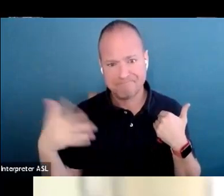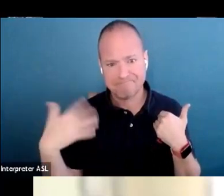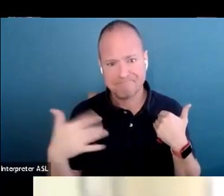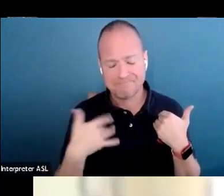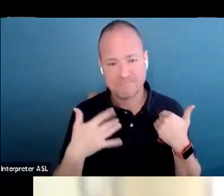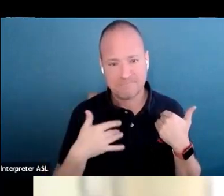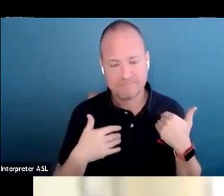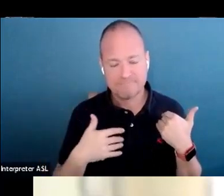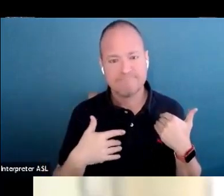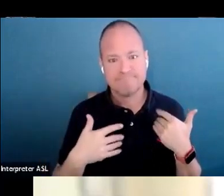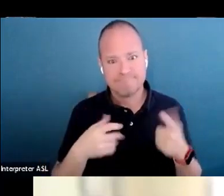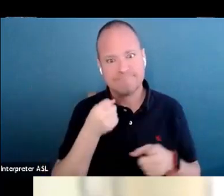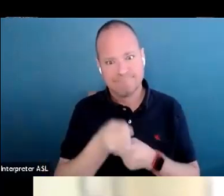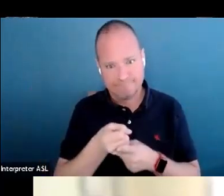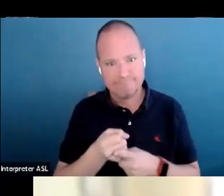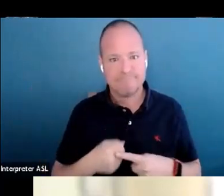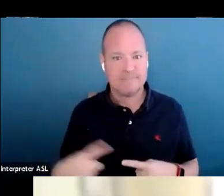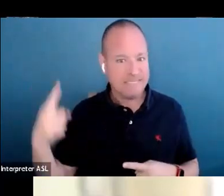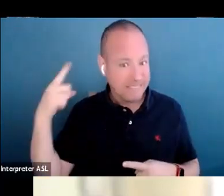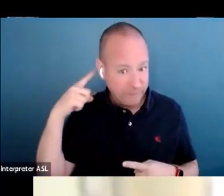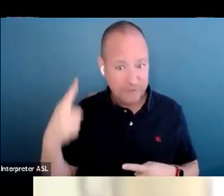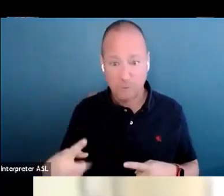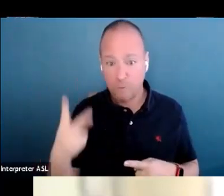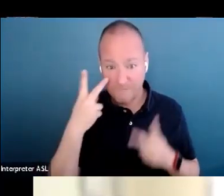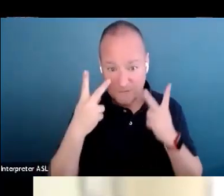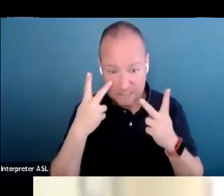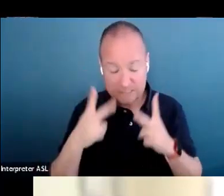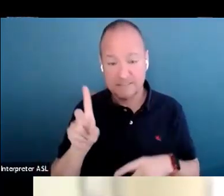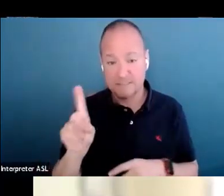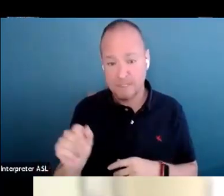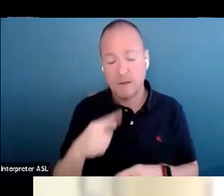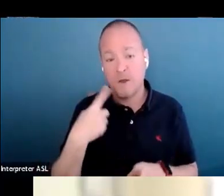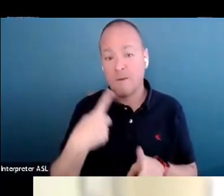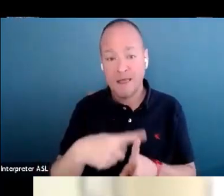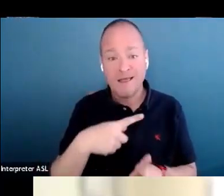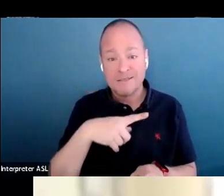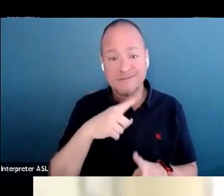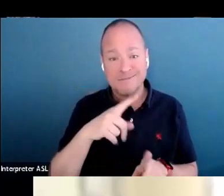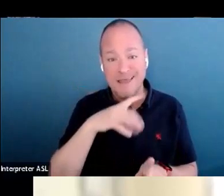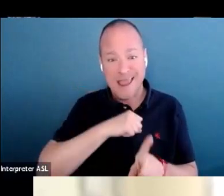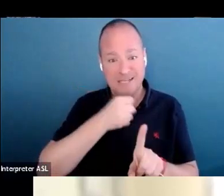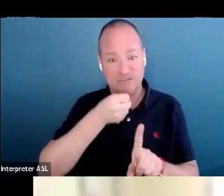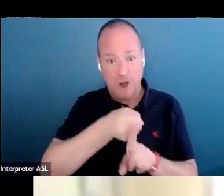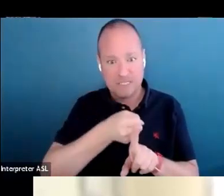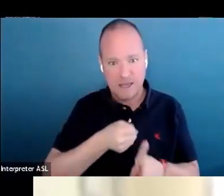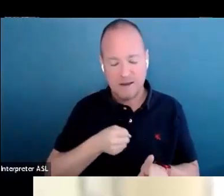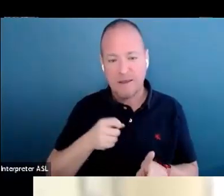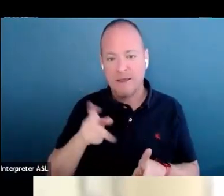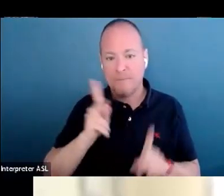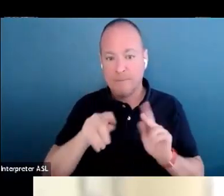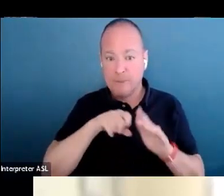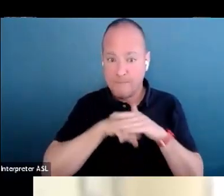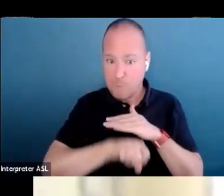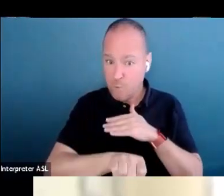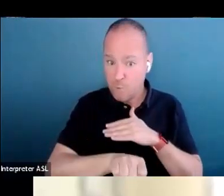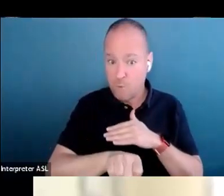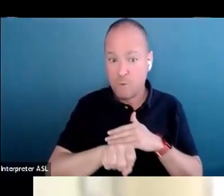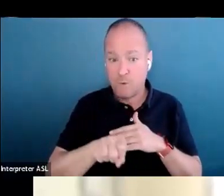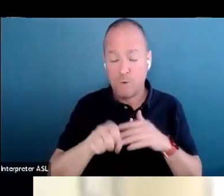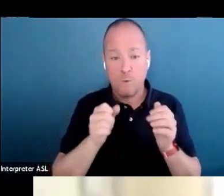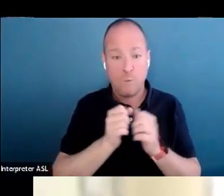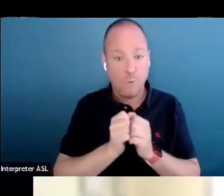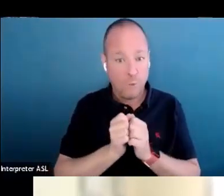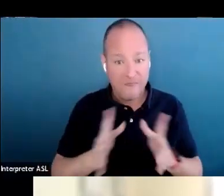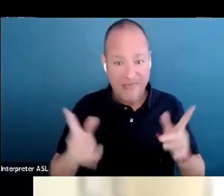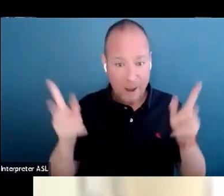acquired a vision or a hearing disability, and also age of onset, including people who are born without